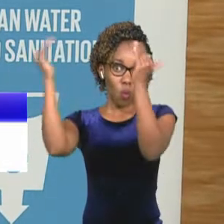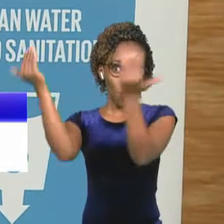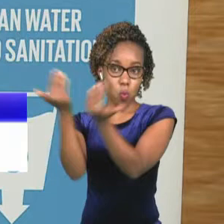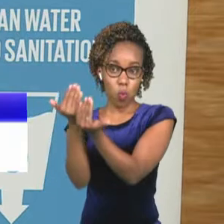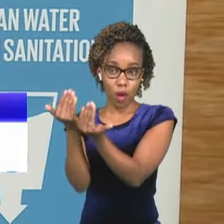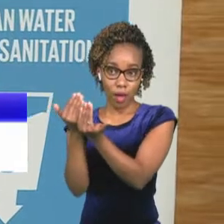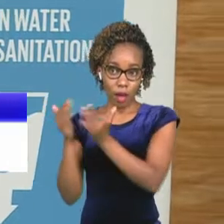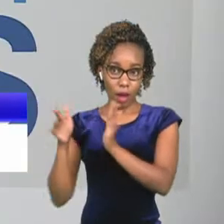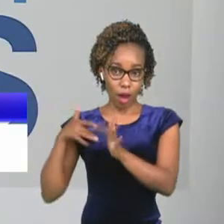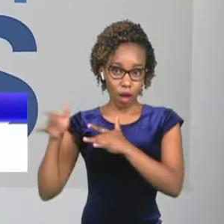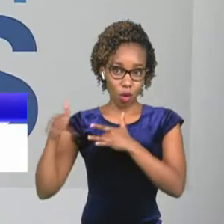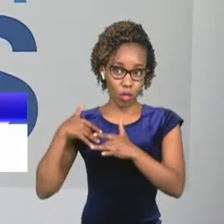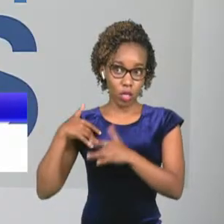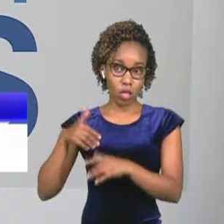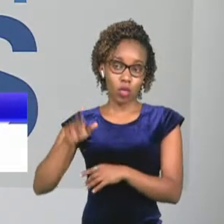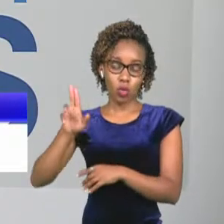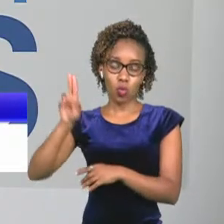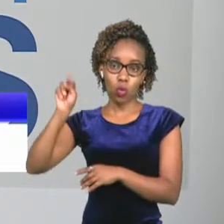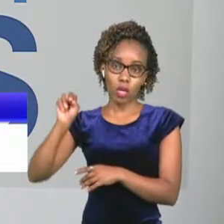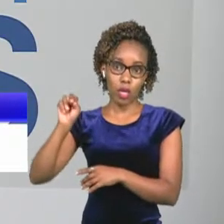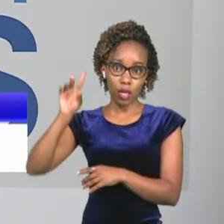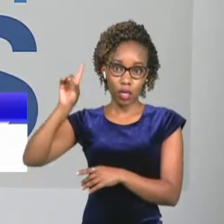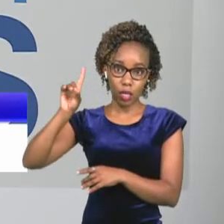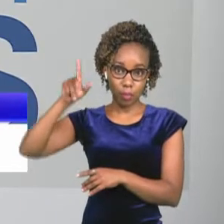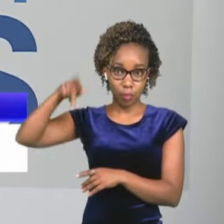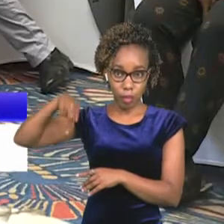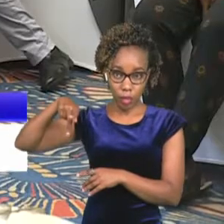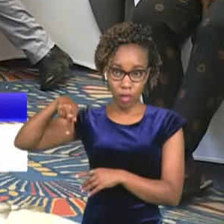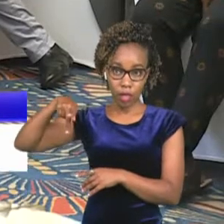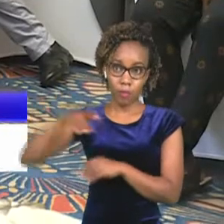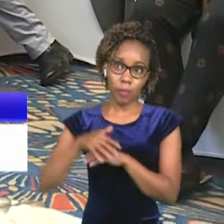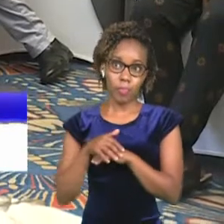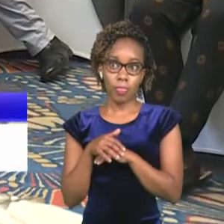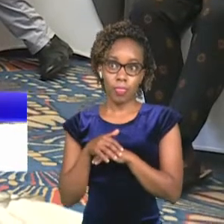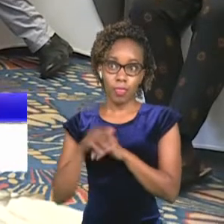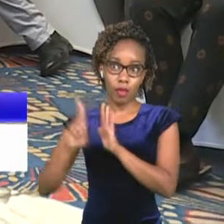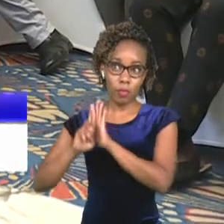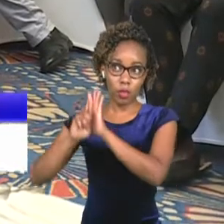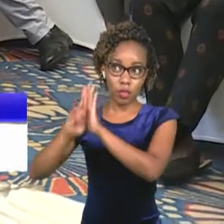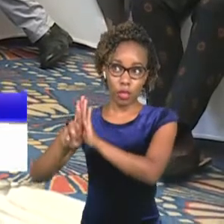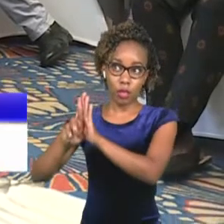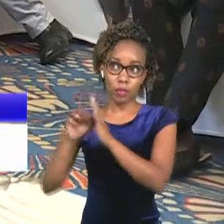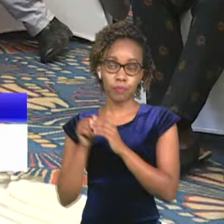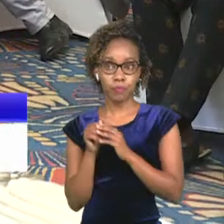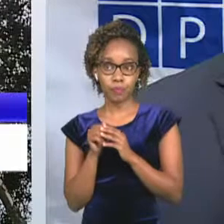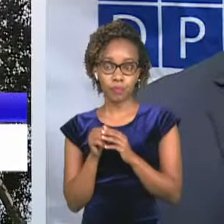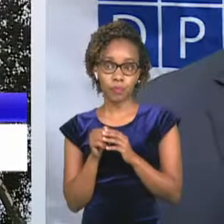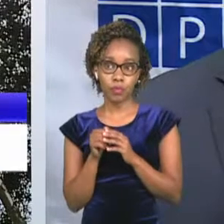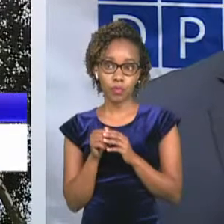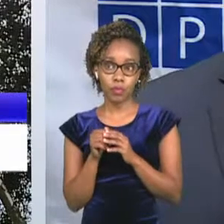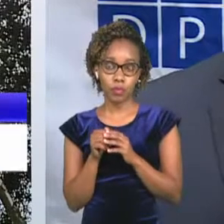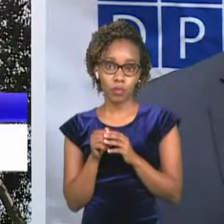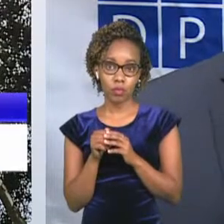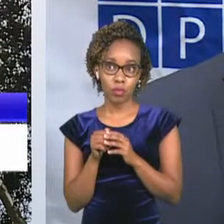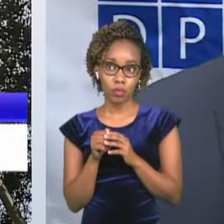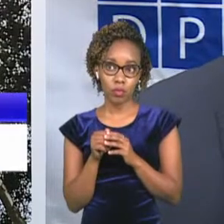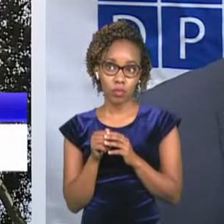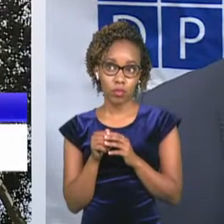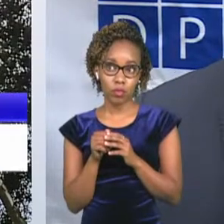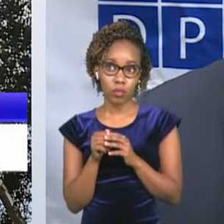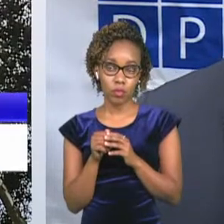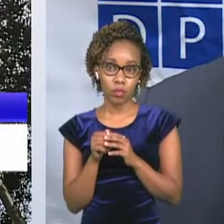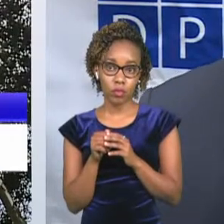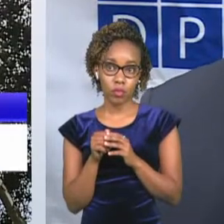This is according to United Nations Development Programme UNDP resident representative Walid Badawi. We would like by